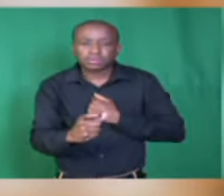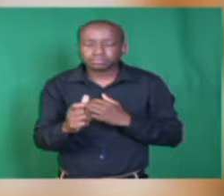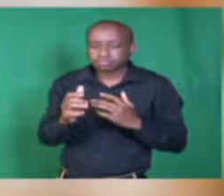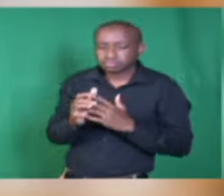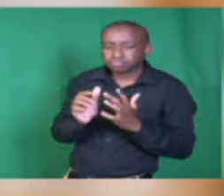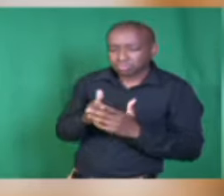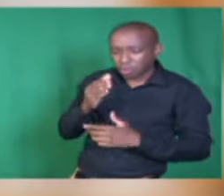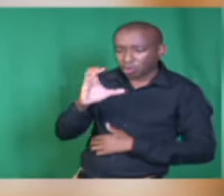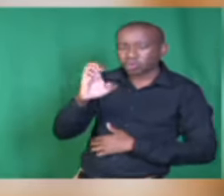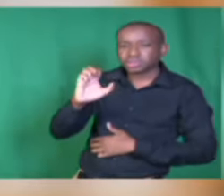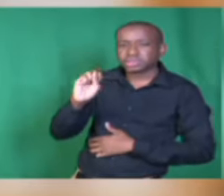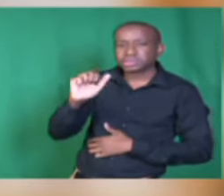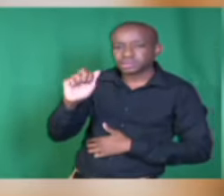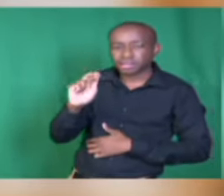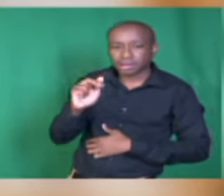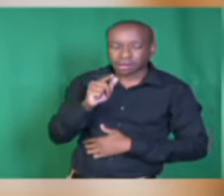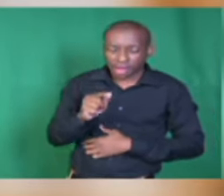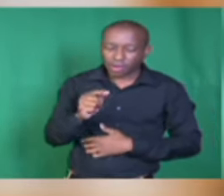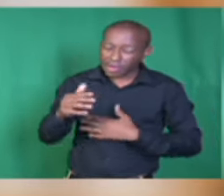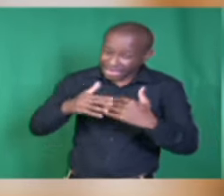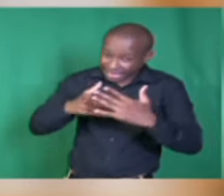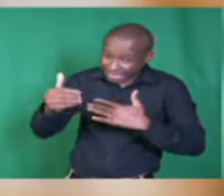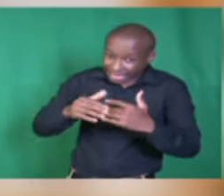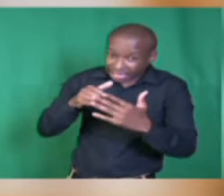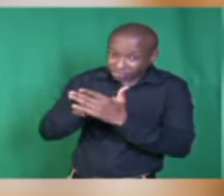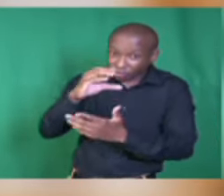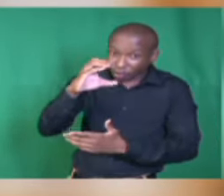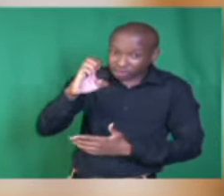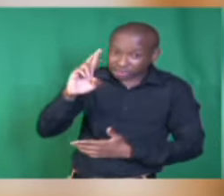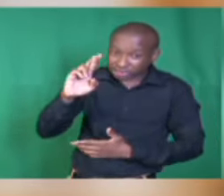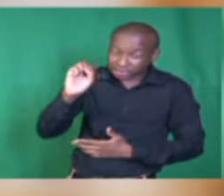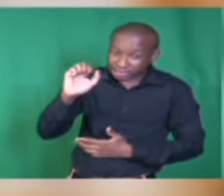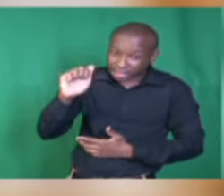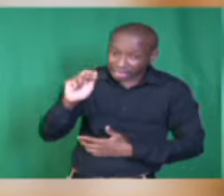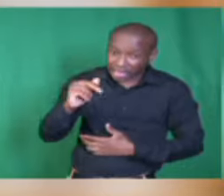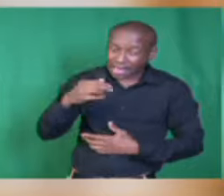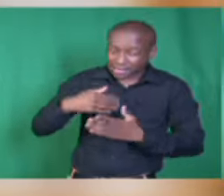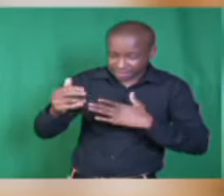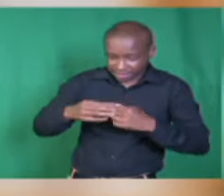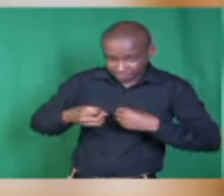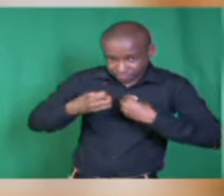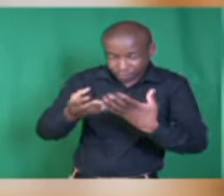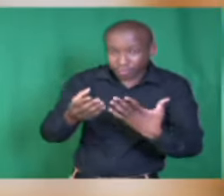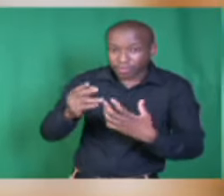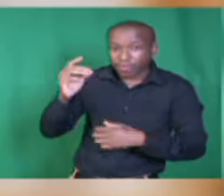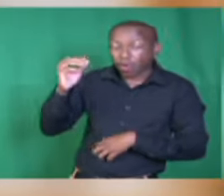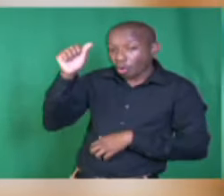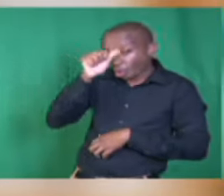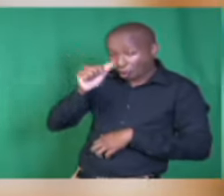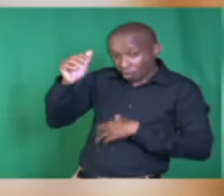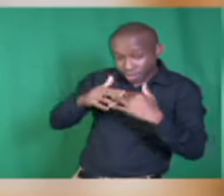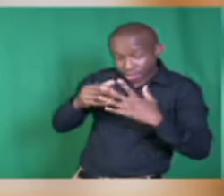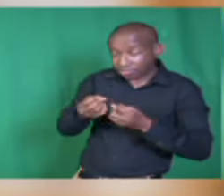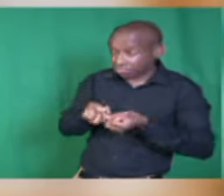Caesar's. And Jesus said, "Render Caesar what belongs to Caesar, and give God what belongs to